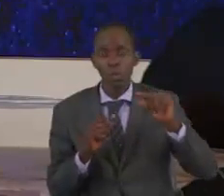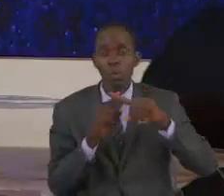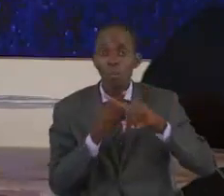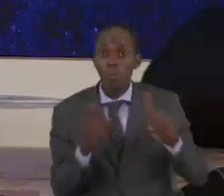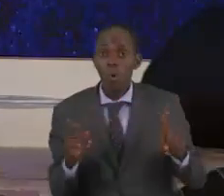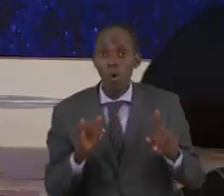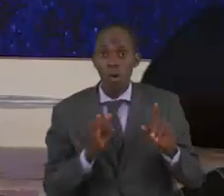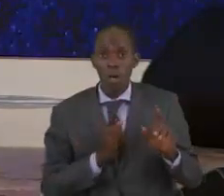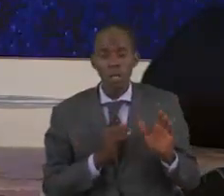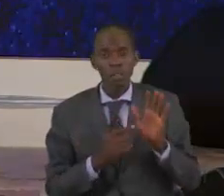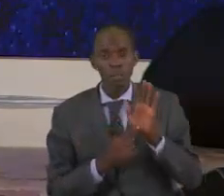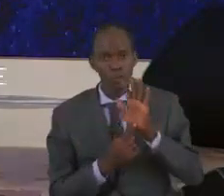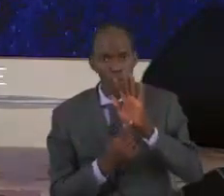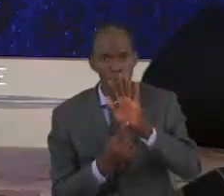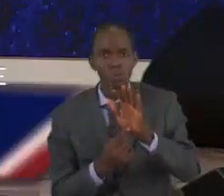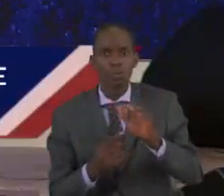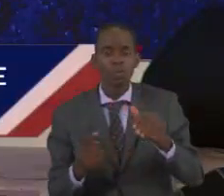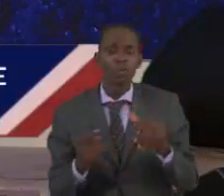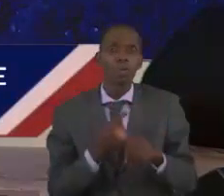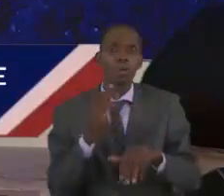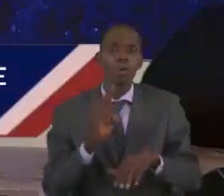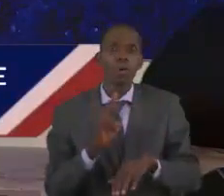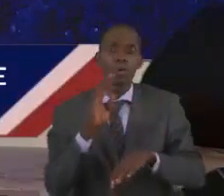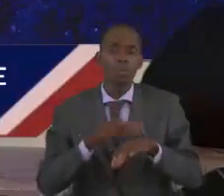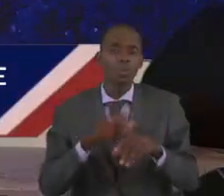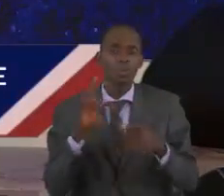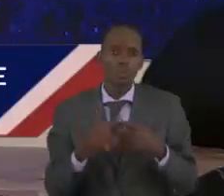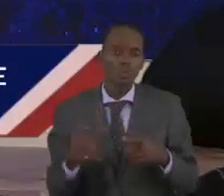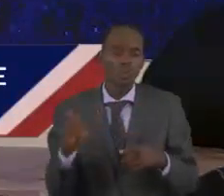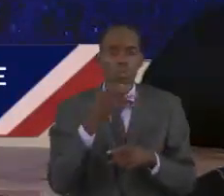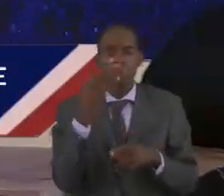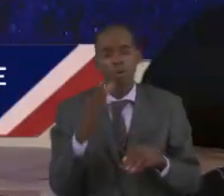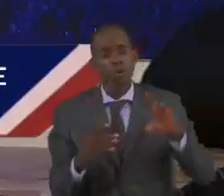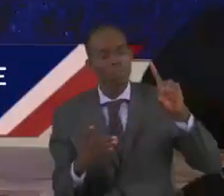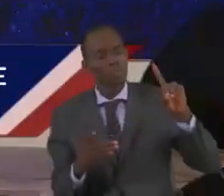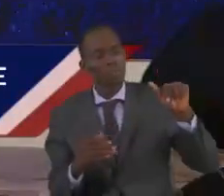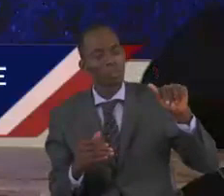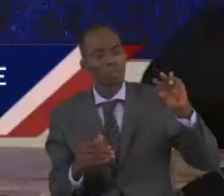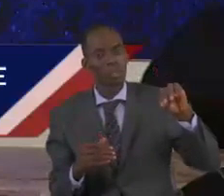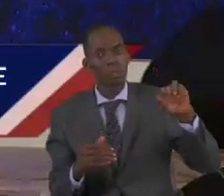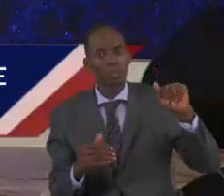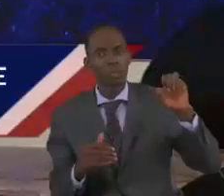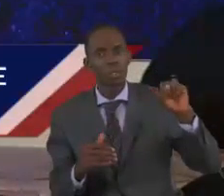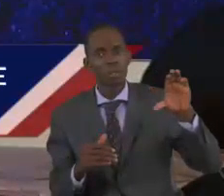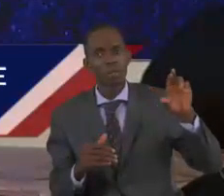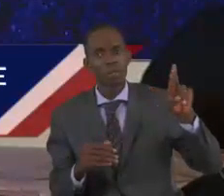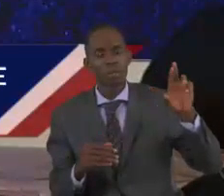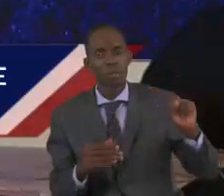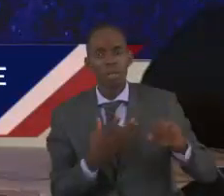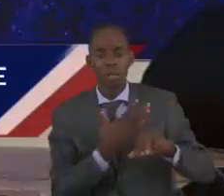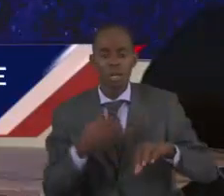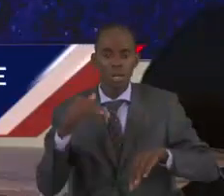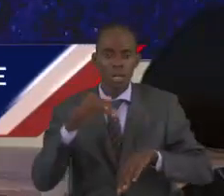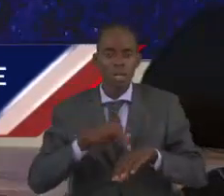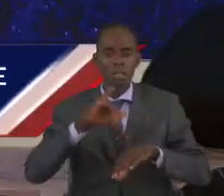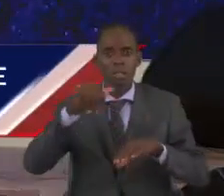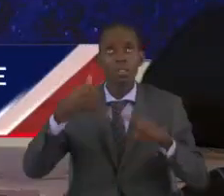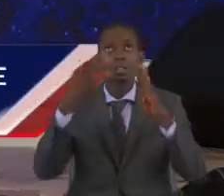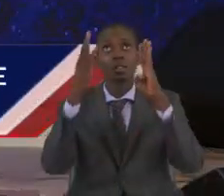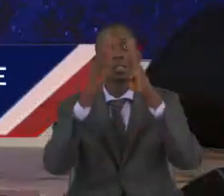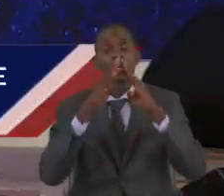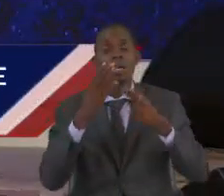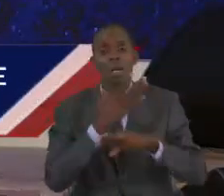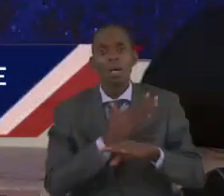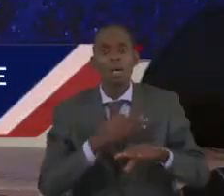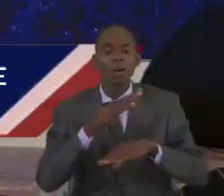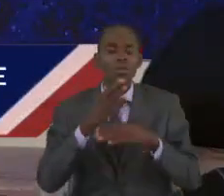showed first unto them of Damascus and at Jerusalem and throughout